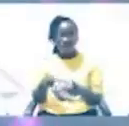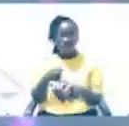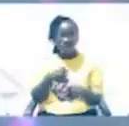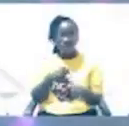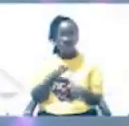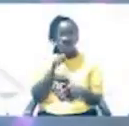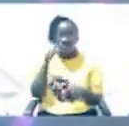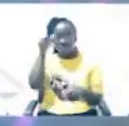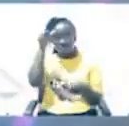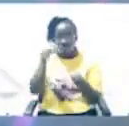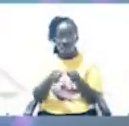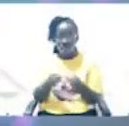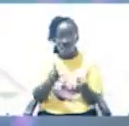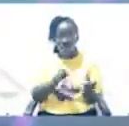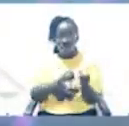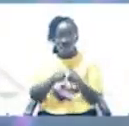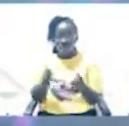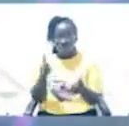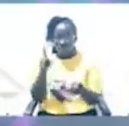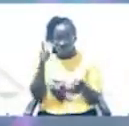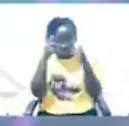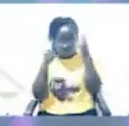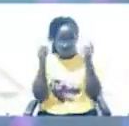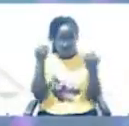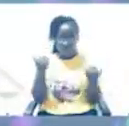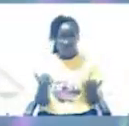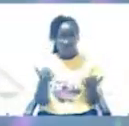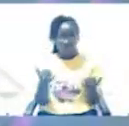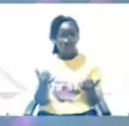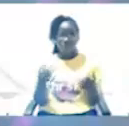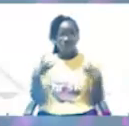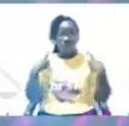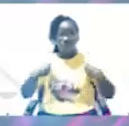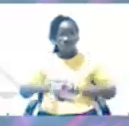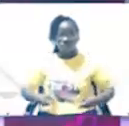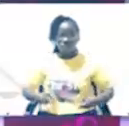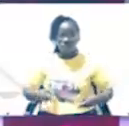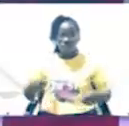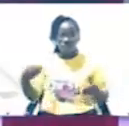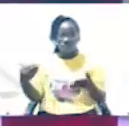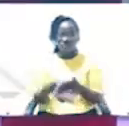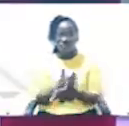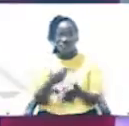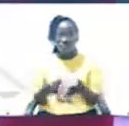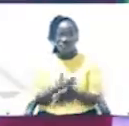your Saturday. He's in trousers. Now I said trousers. And he has some slippers on. Now on Papu Ebi